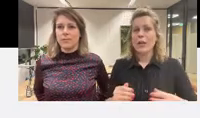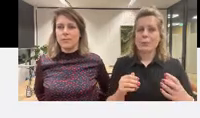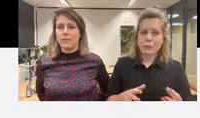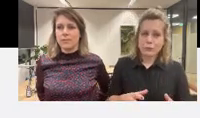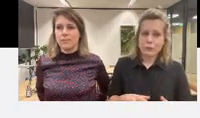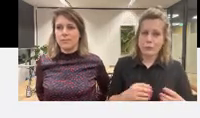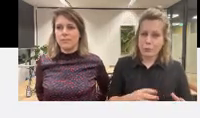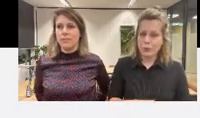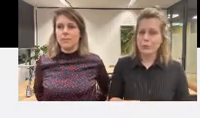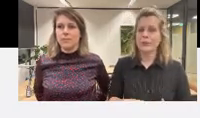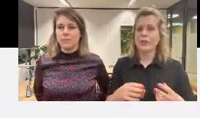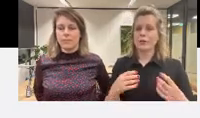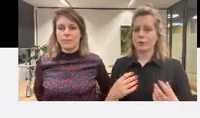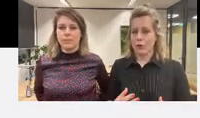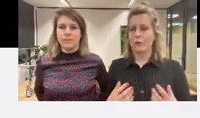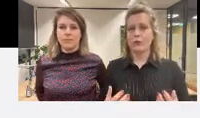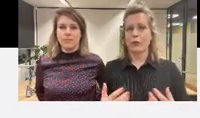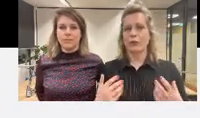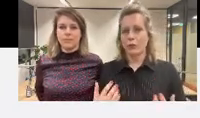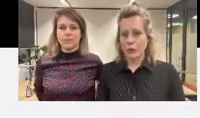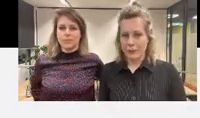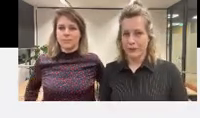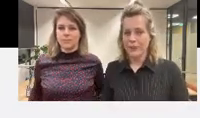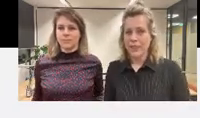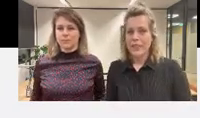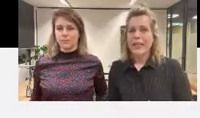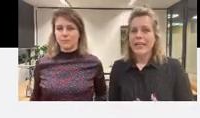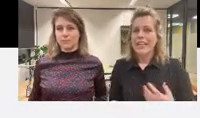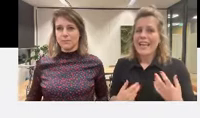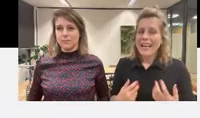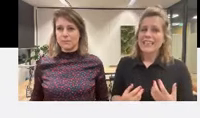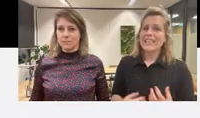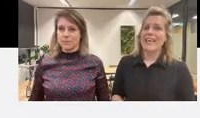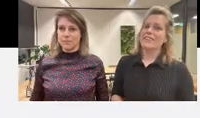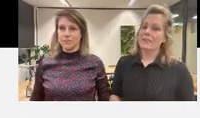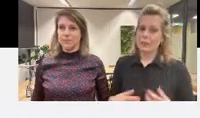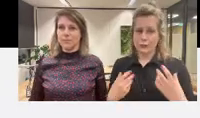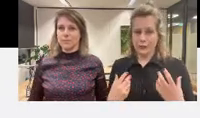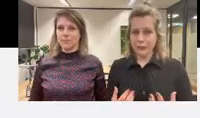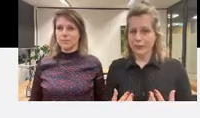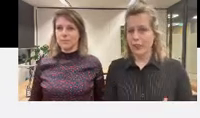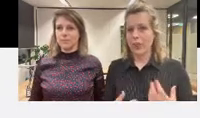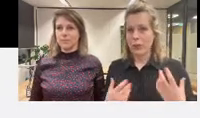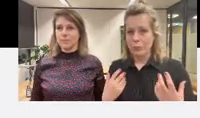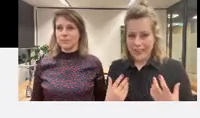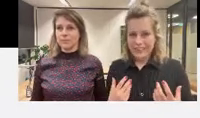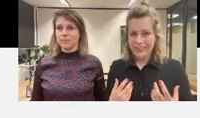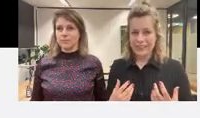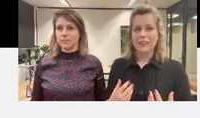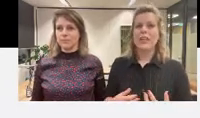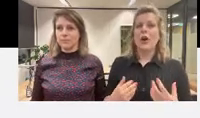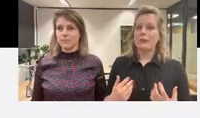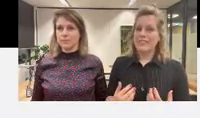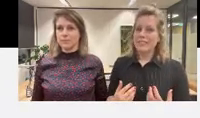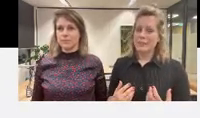earliest possible deployment of trauma-focused treatment. In any case, the severity or